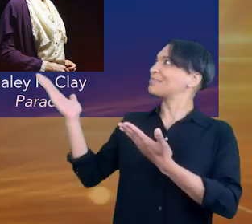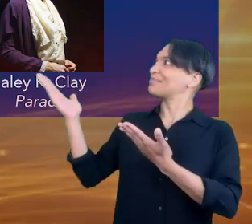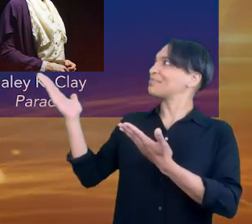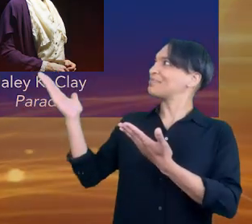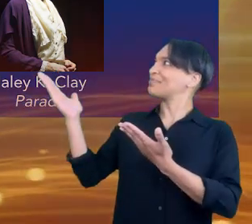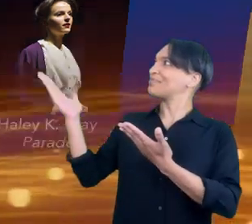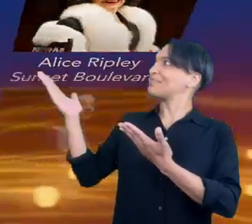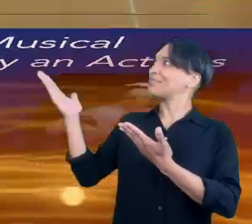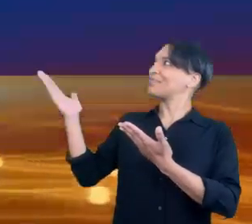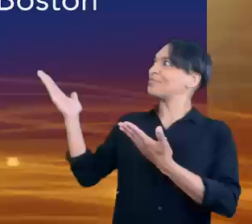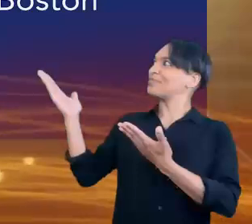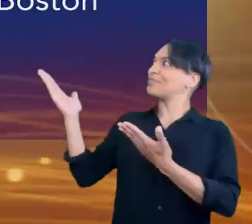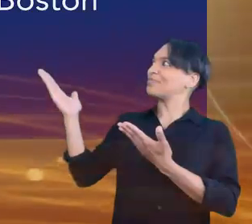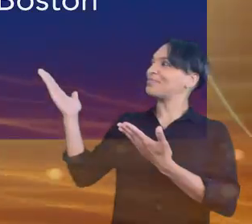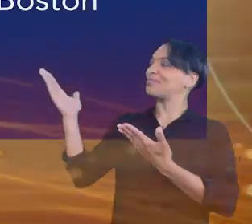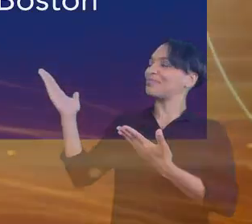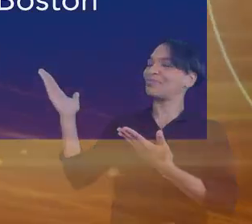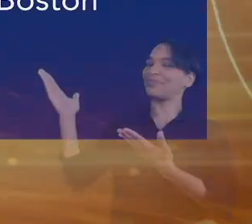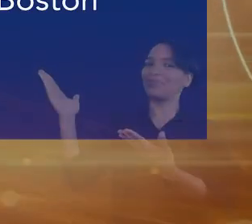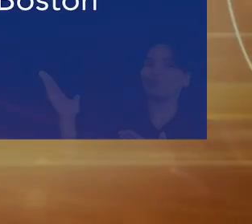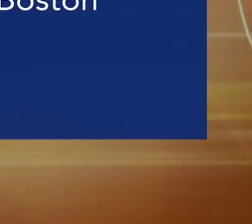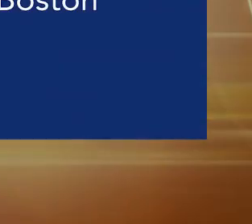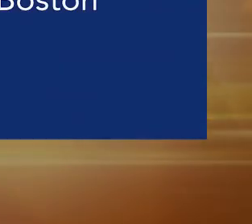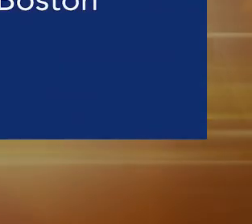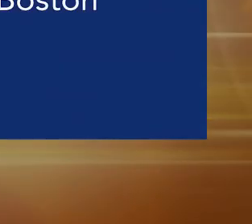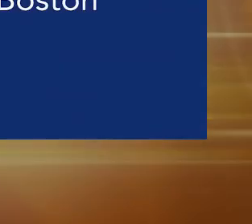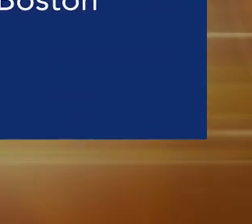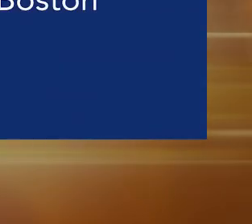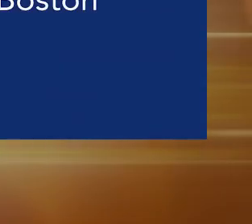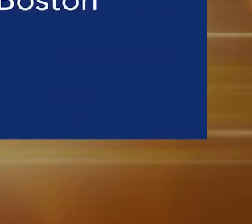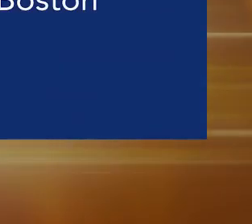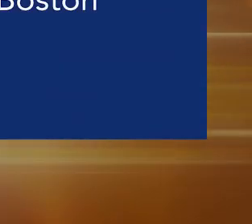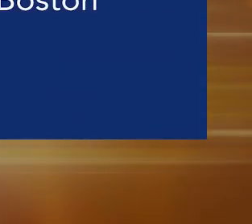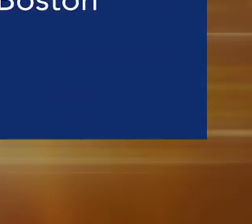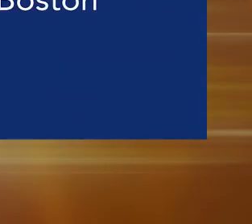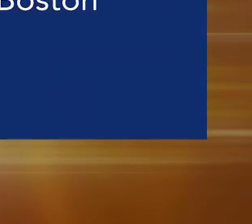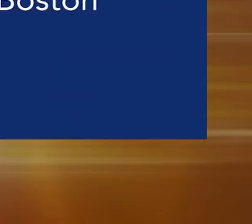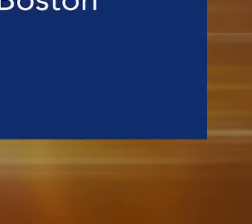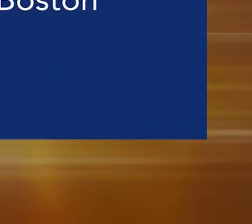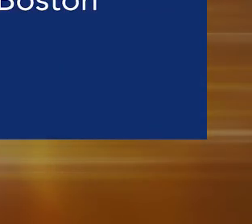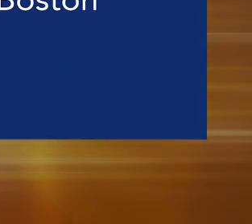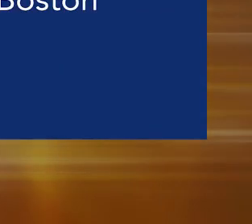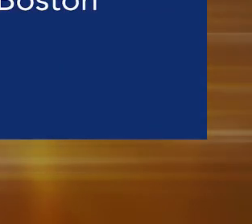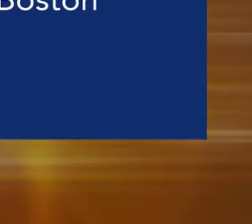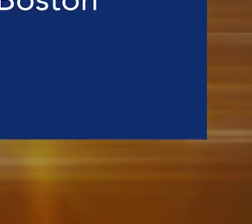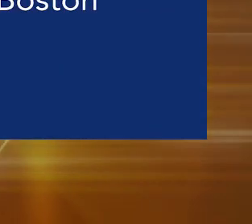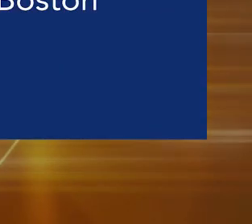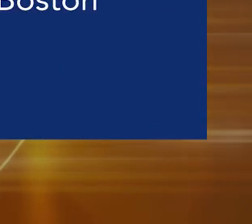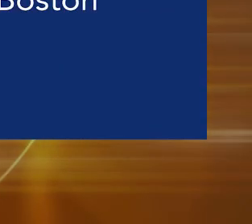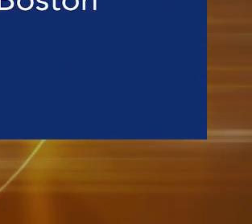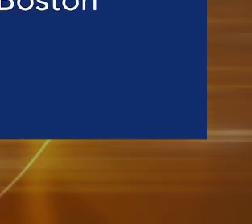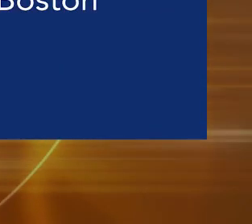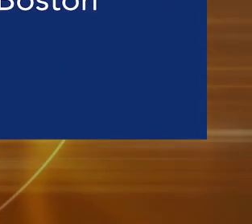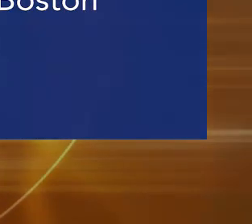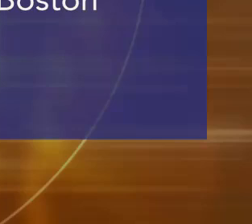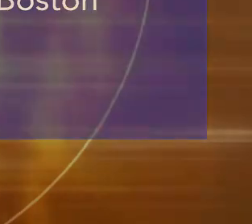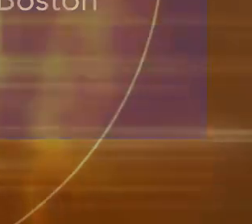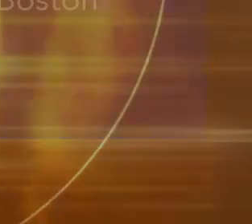to Katrina Z. Paveo, Lyric Stage Company of Boston, Little Shop of Horrors.